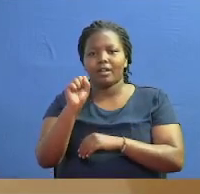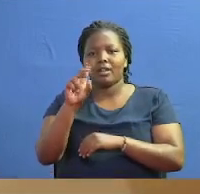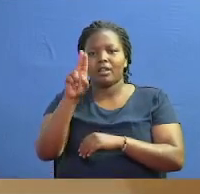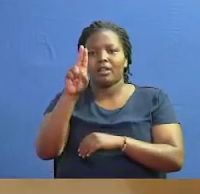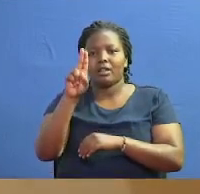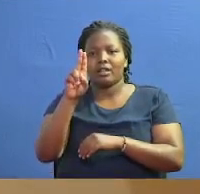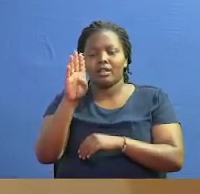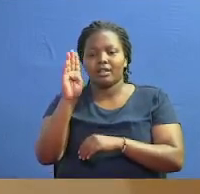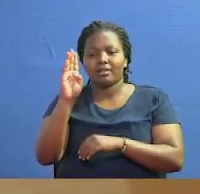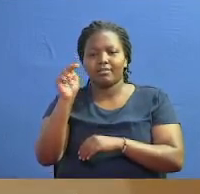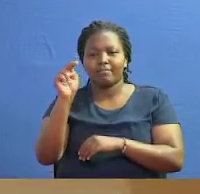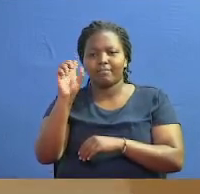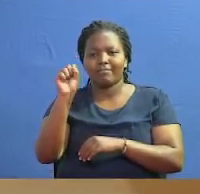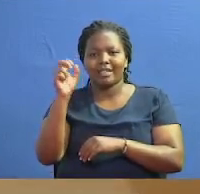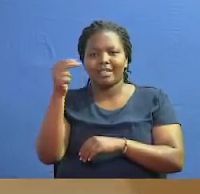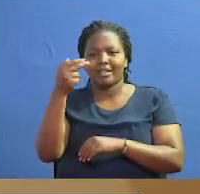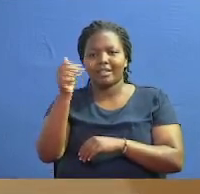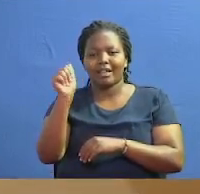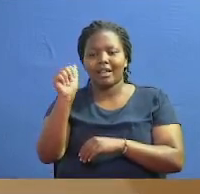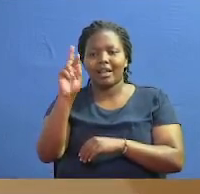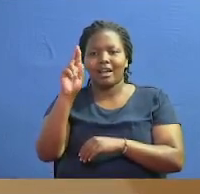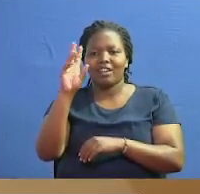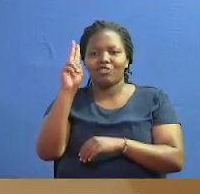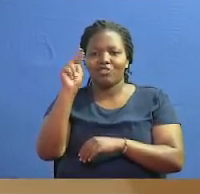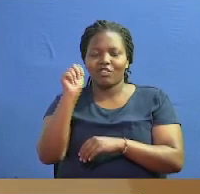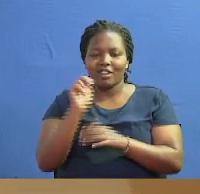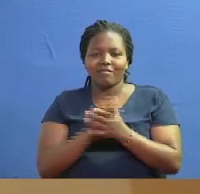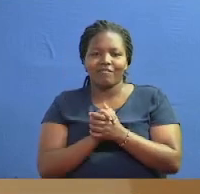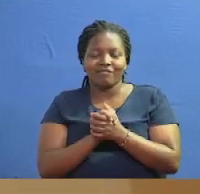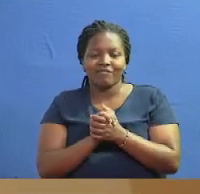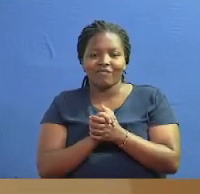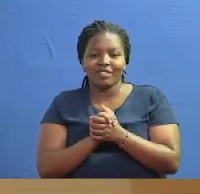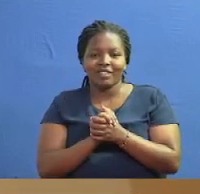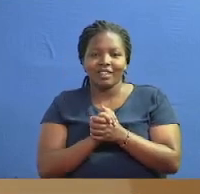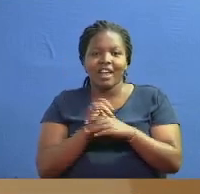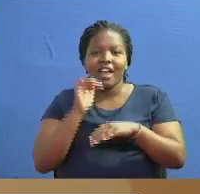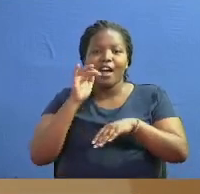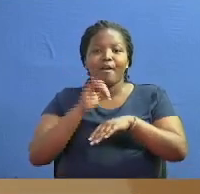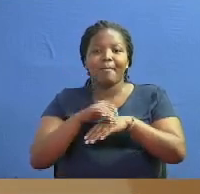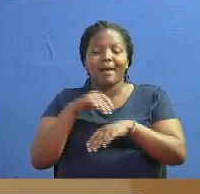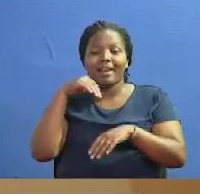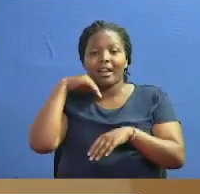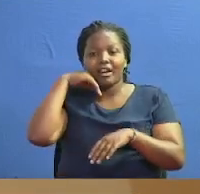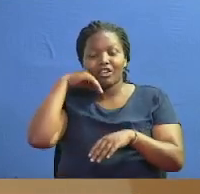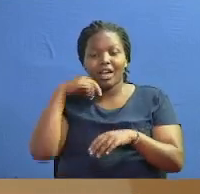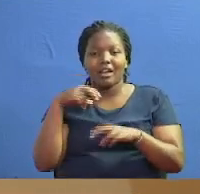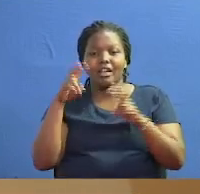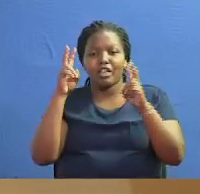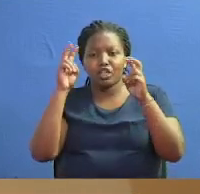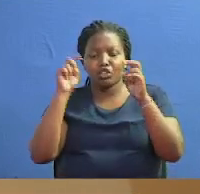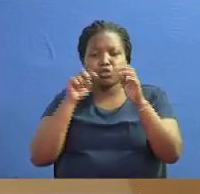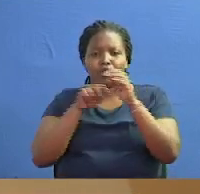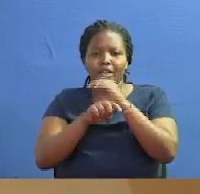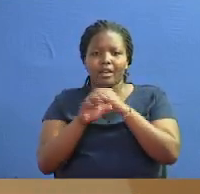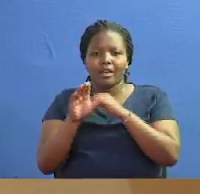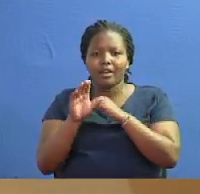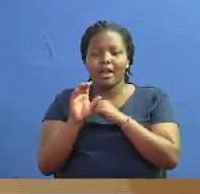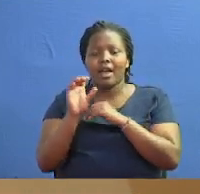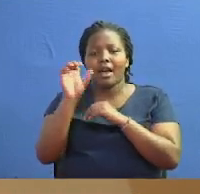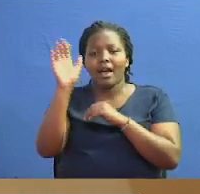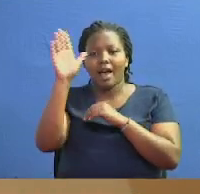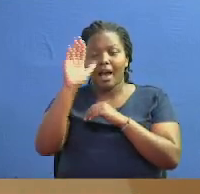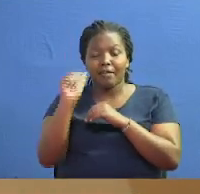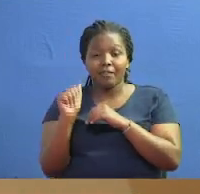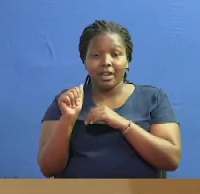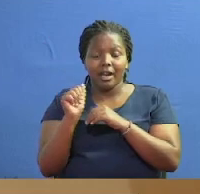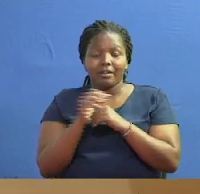Yeah, thank you for that question. And you have rightly said that malaria is still an issue in sub-Saharan Africa, where our country, Kenya,